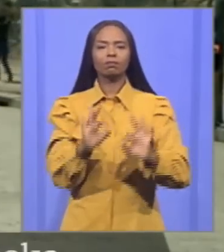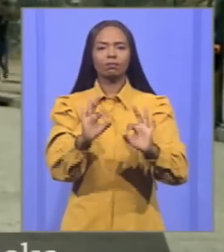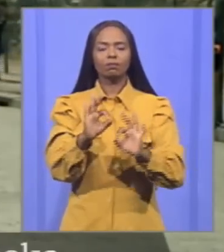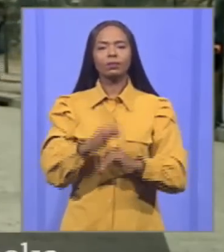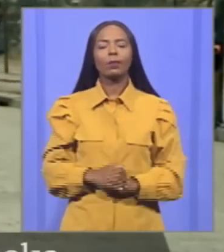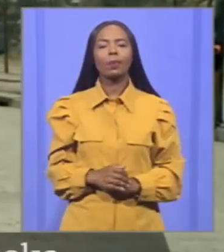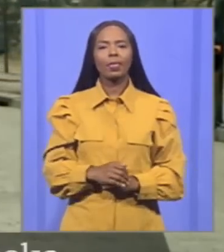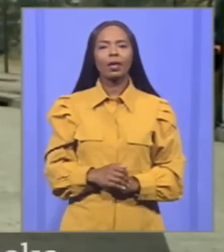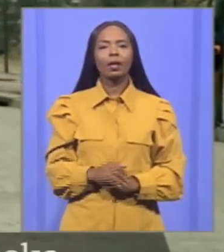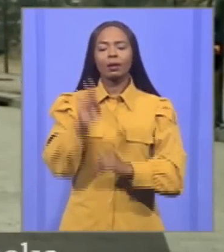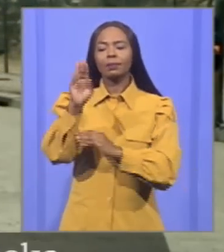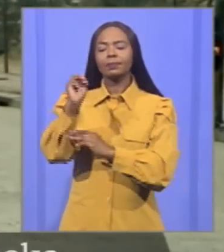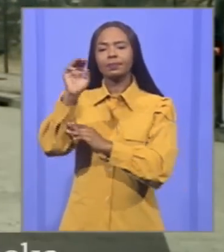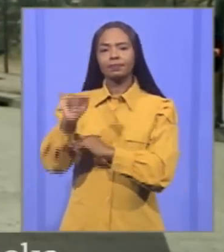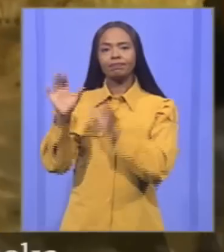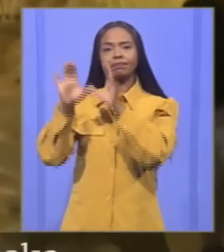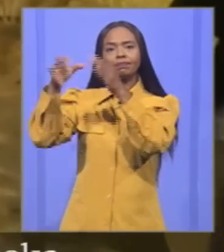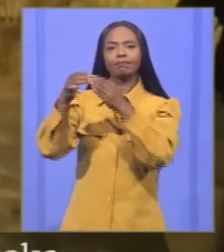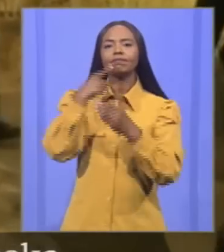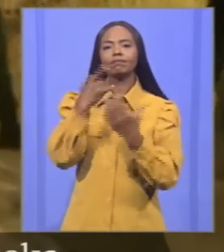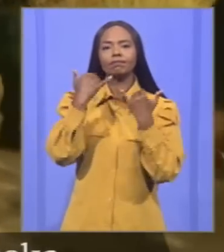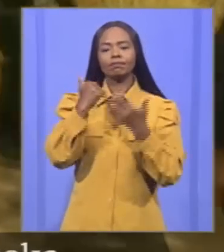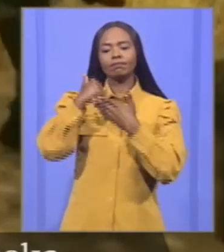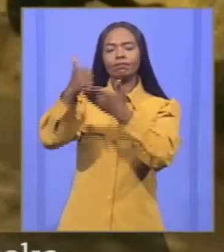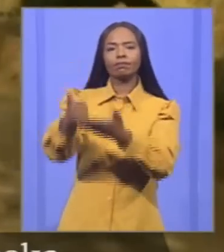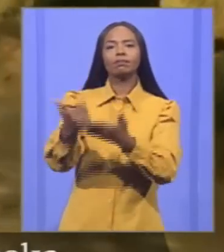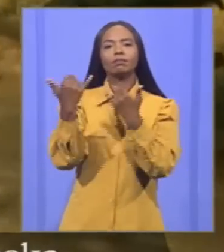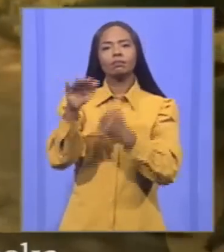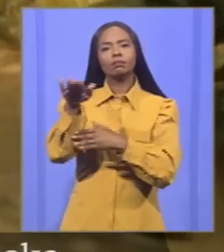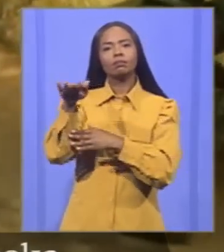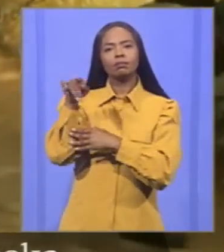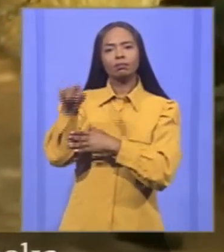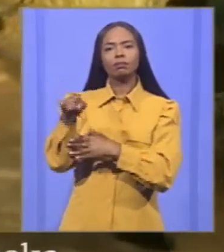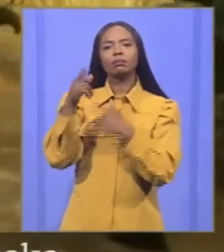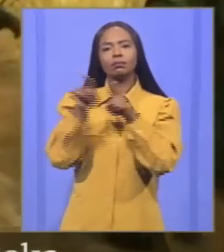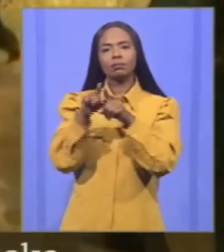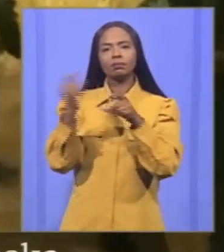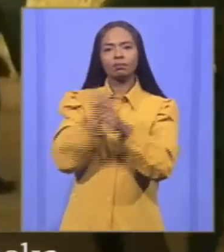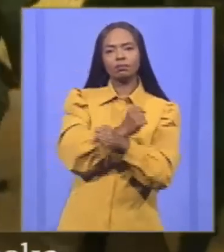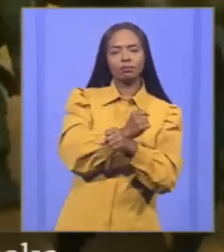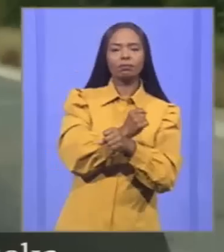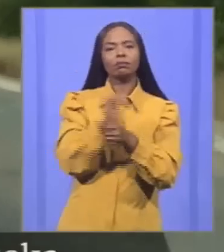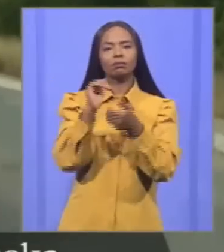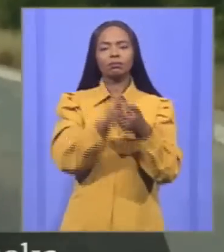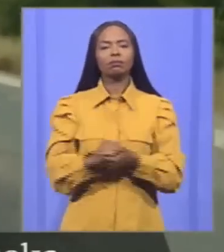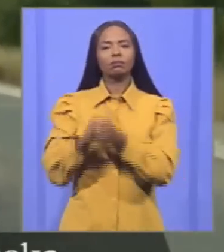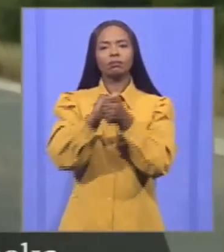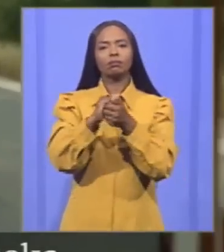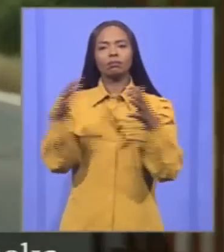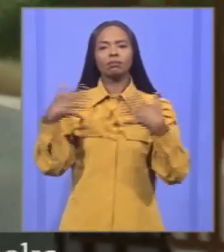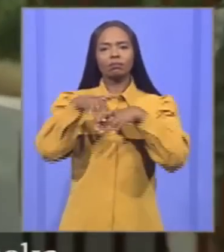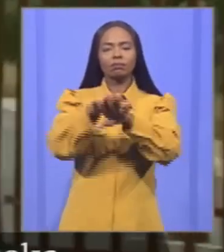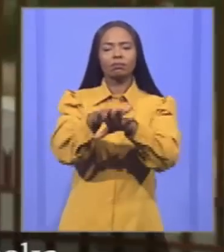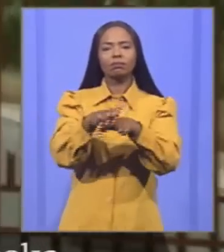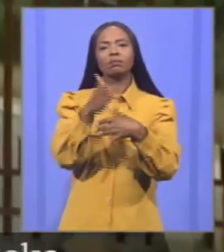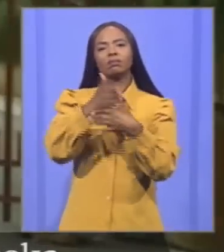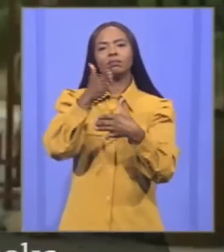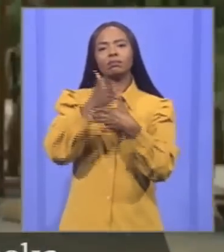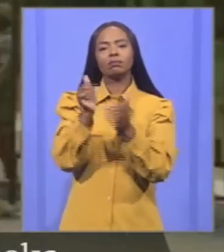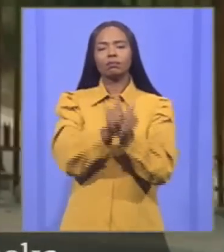re e samagane le lenaane la go thusa Zimbabwe go tlhoma lephata le le tshwanang go dirisana mmogo mo go sireletseng melelwane magareng